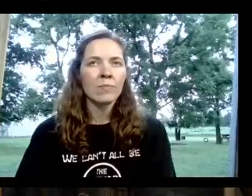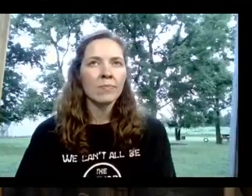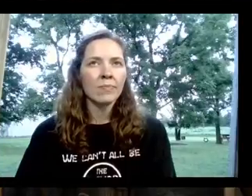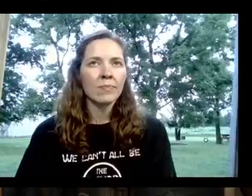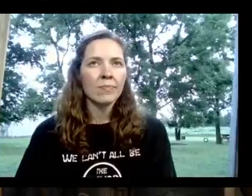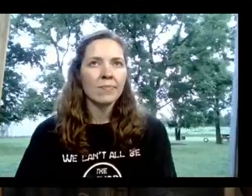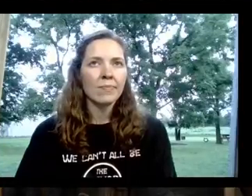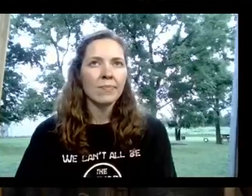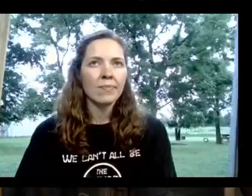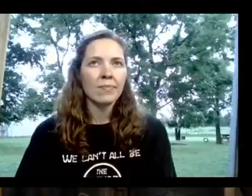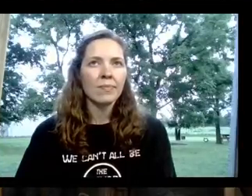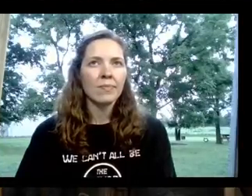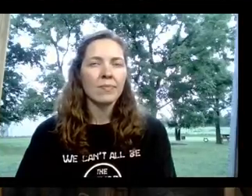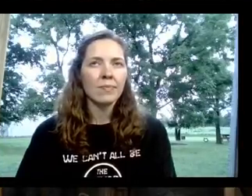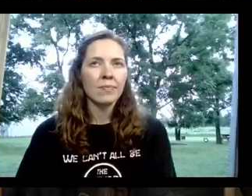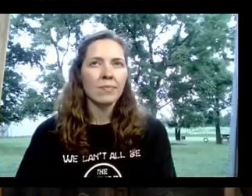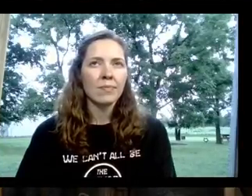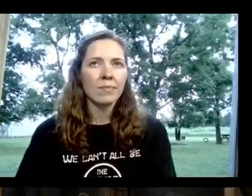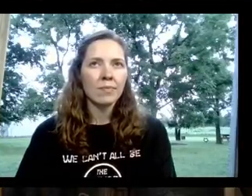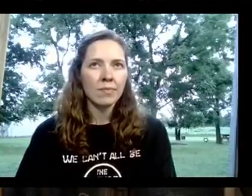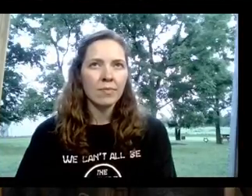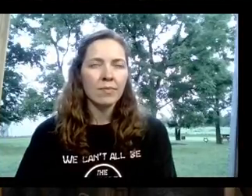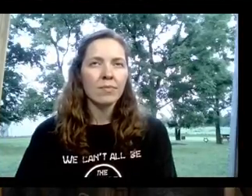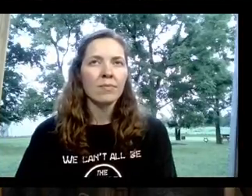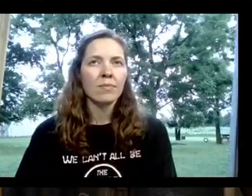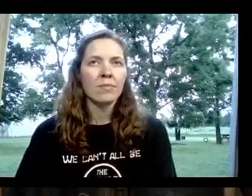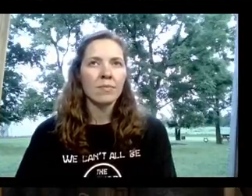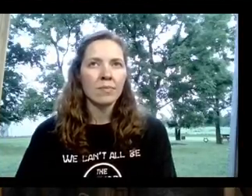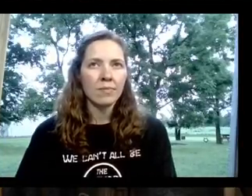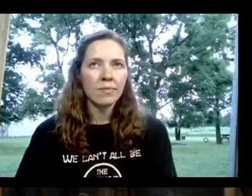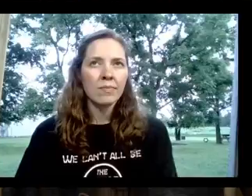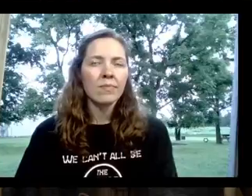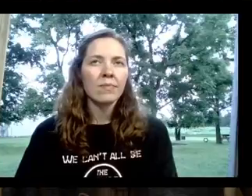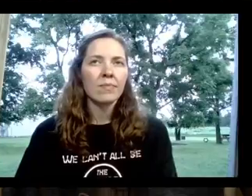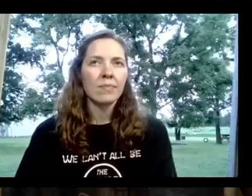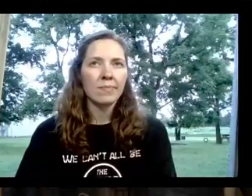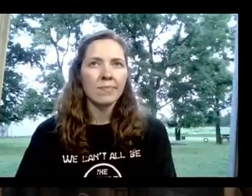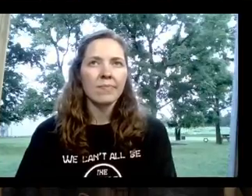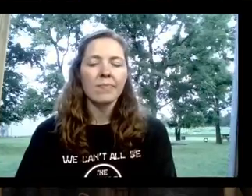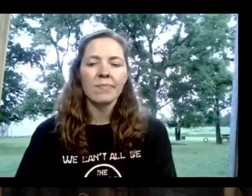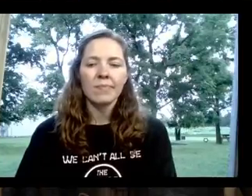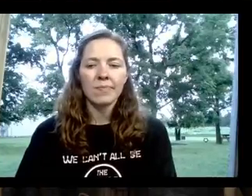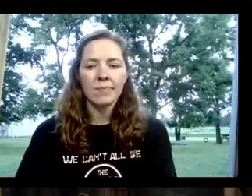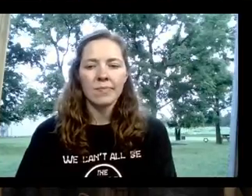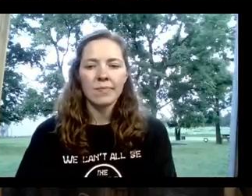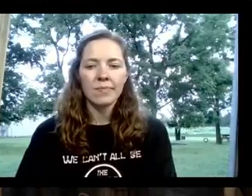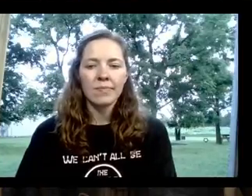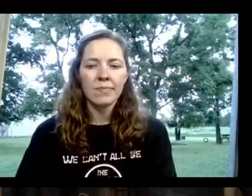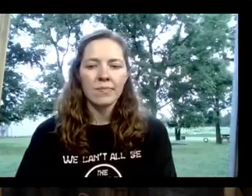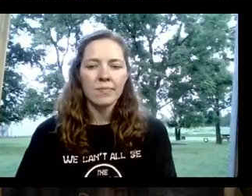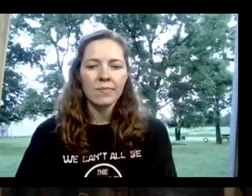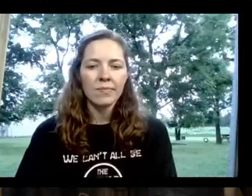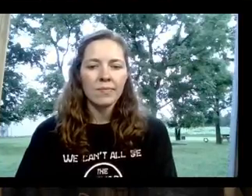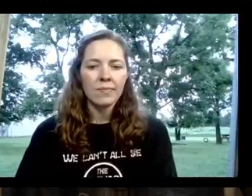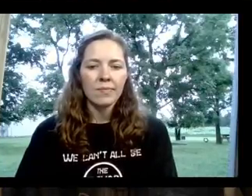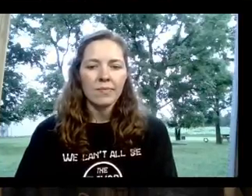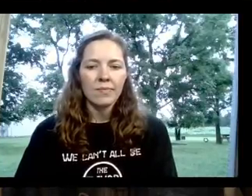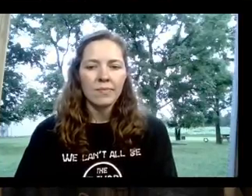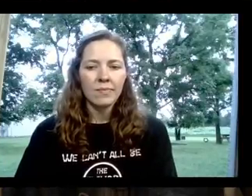again, beggars can't be choosers on this, so get whatever wrought iron you can get, and you can refine it a lot.